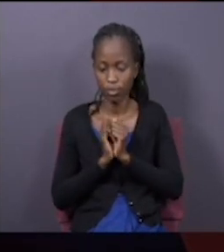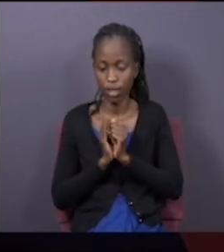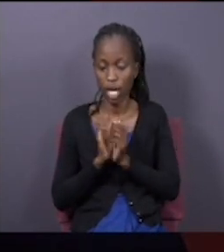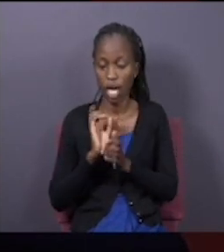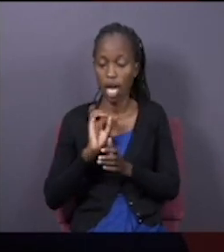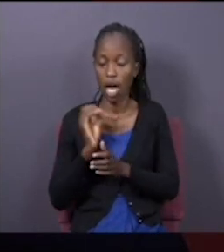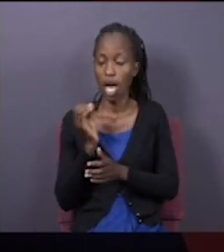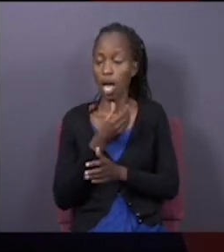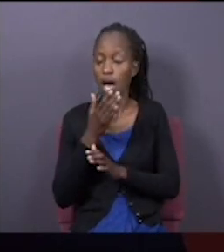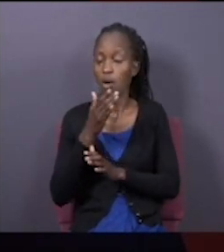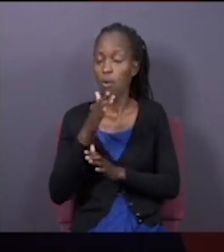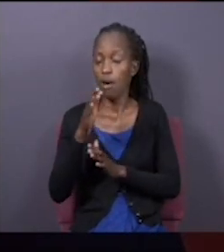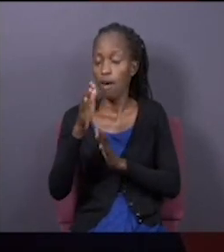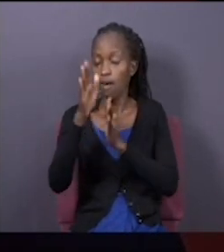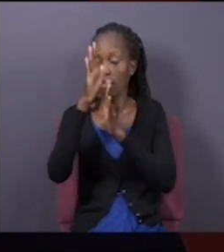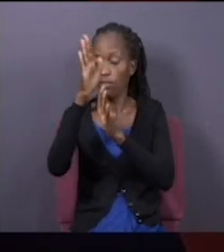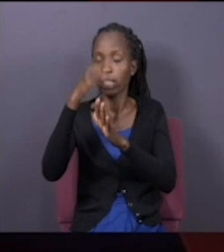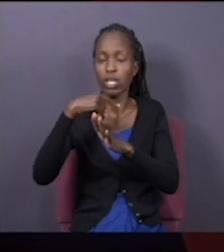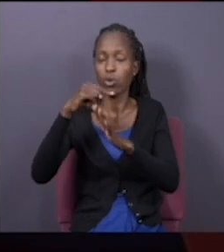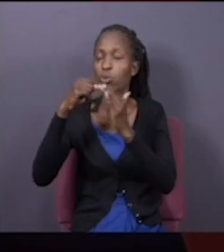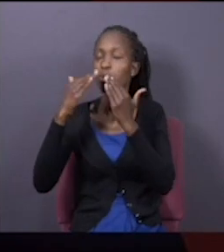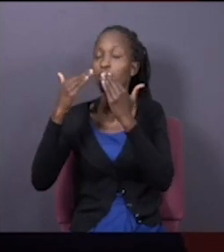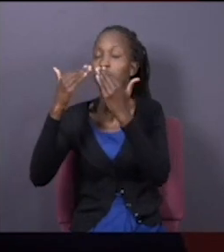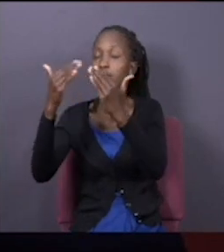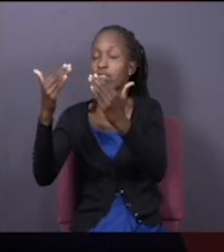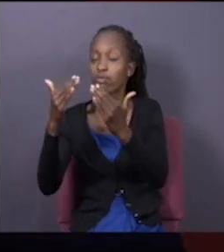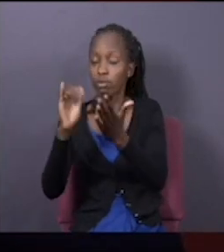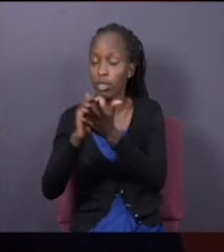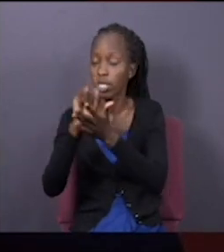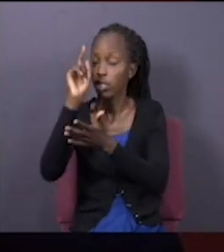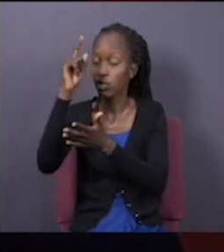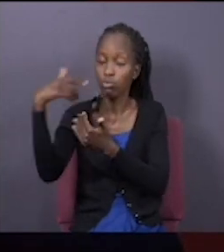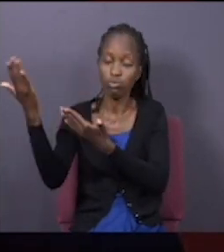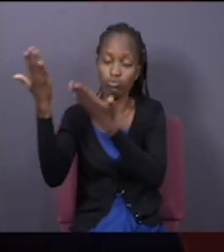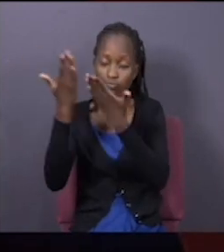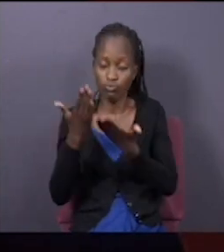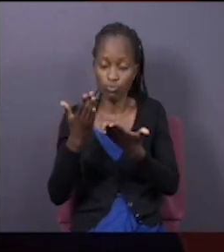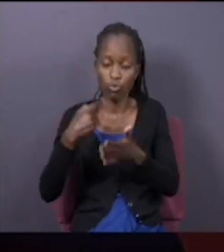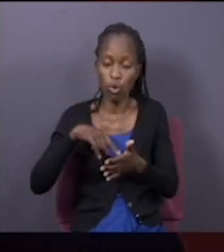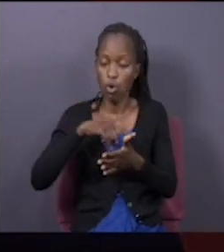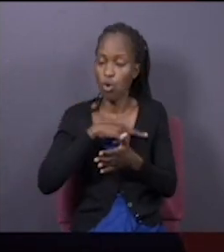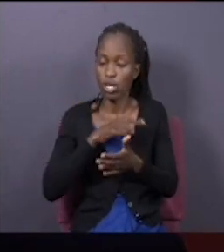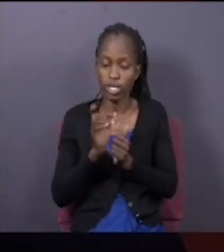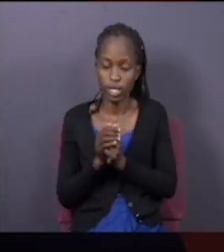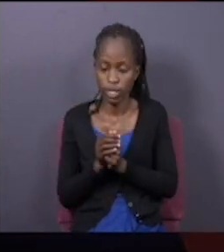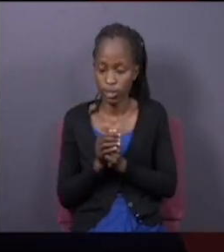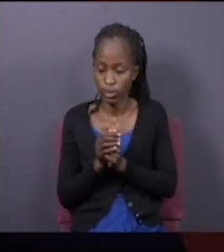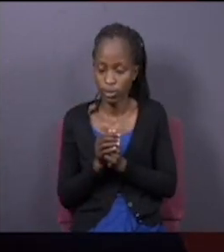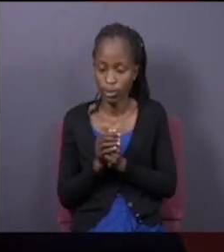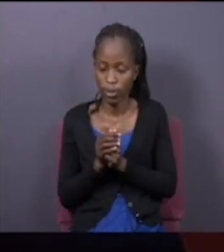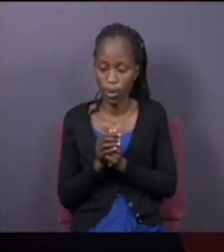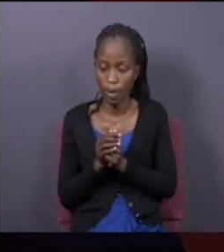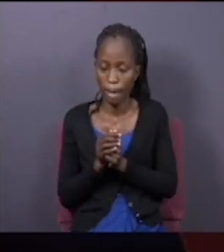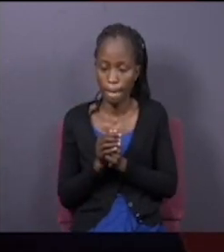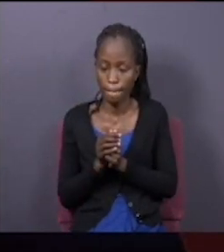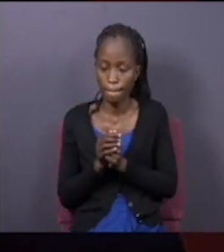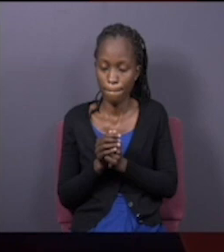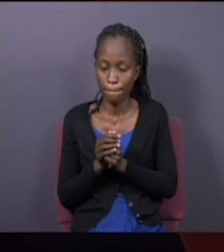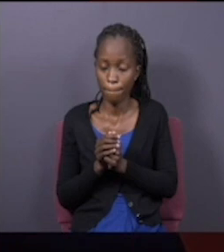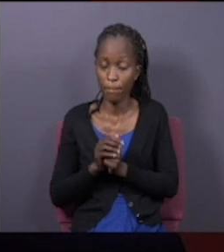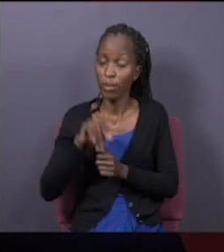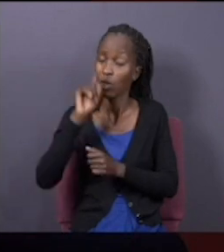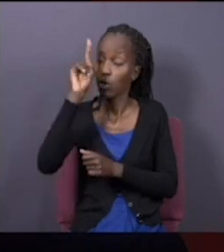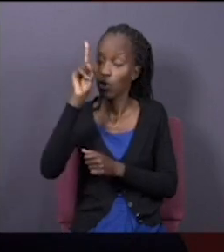Our Father, we are so grateful that you provided for us in a sun-scorched land. You